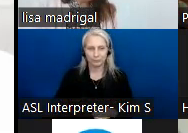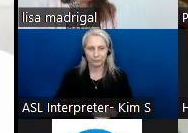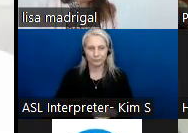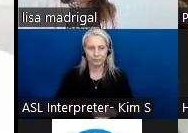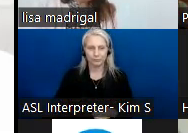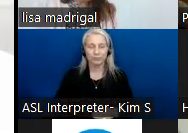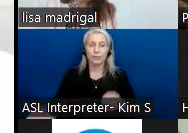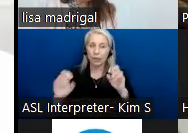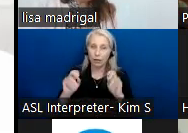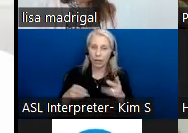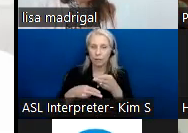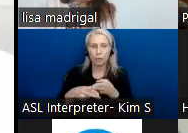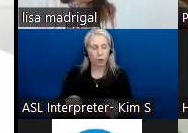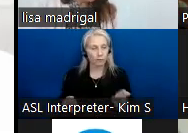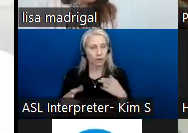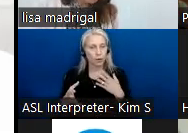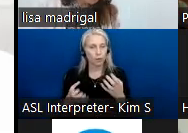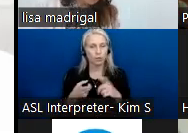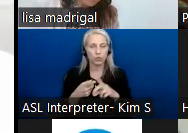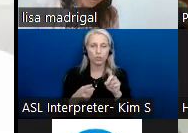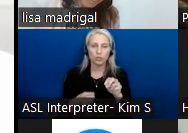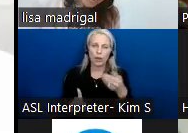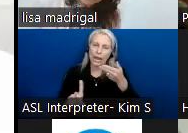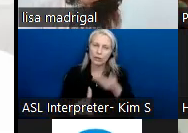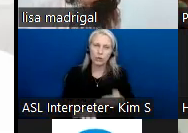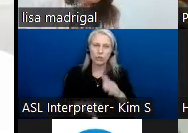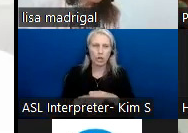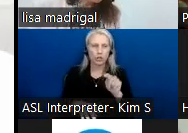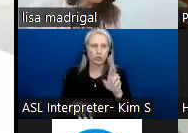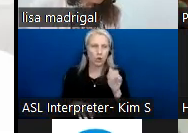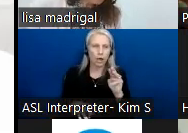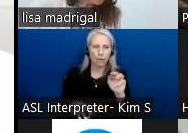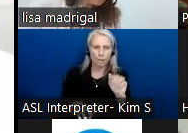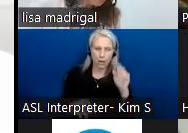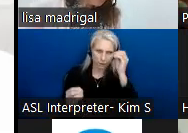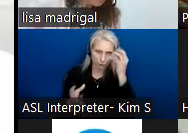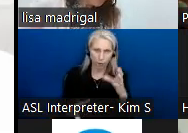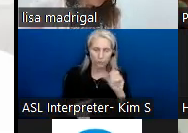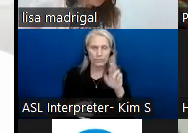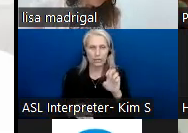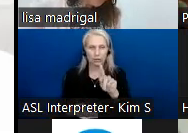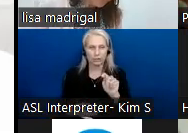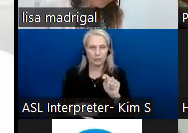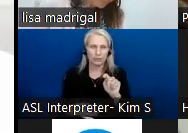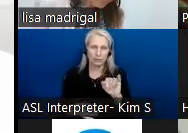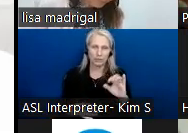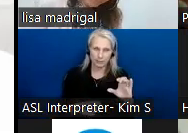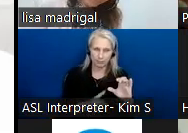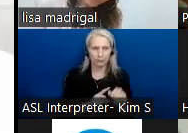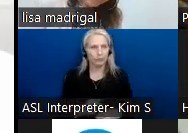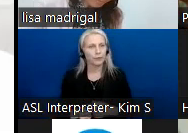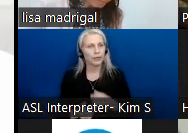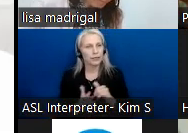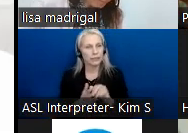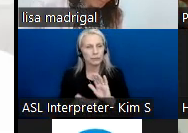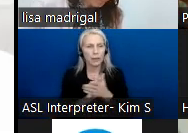All right, briefly, I just want to do an introduction on trauma-informed care. I know that it's definitely become